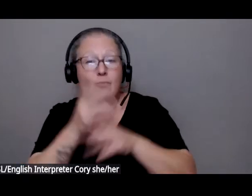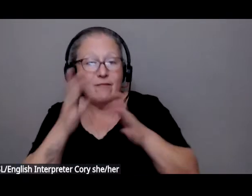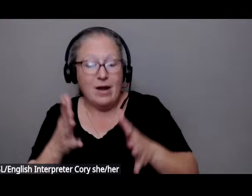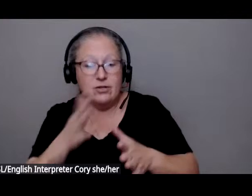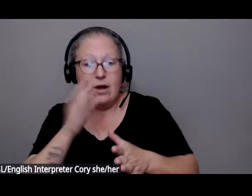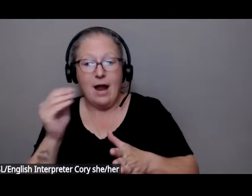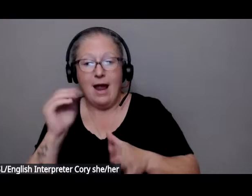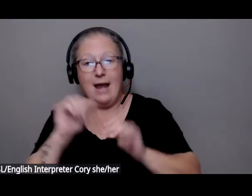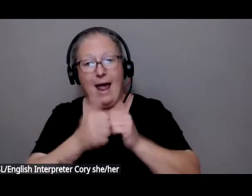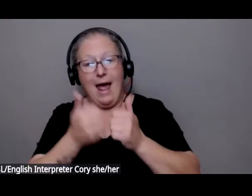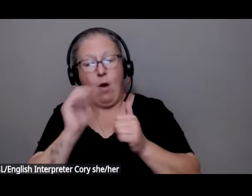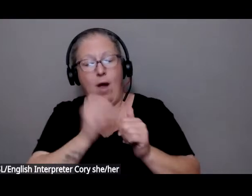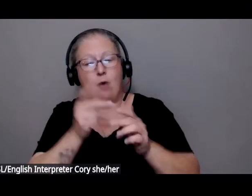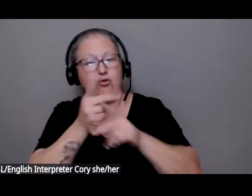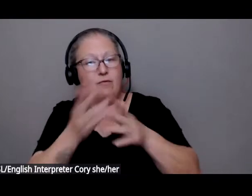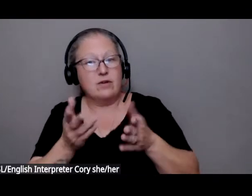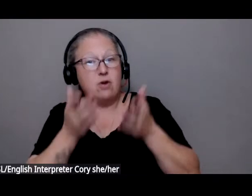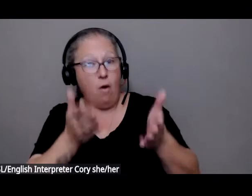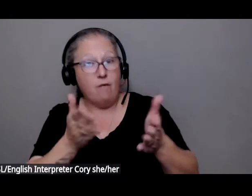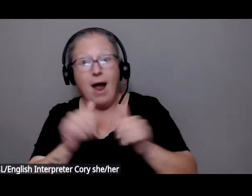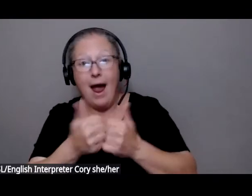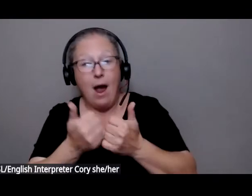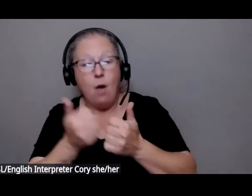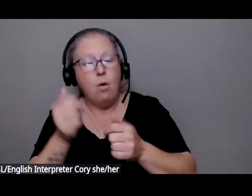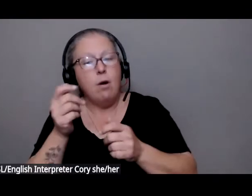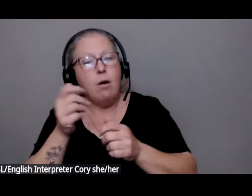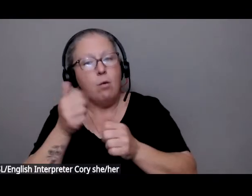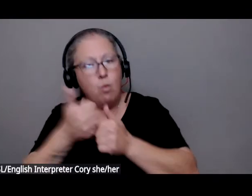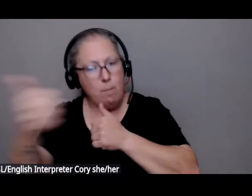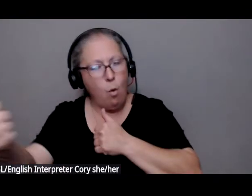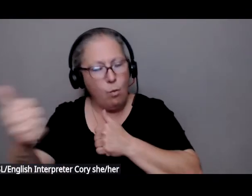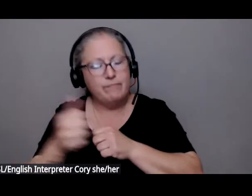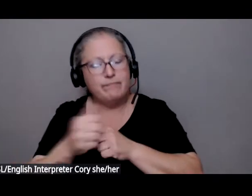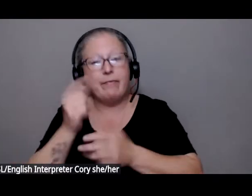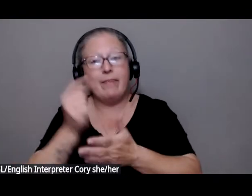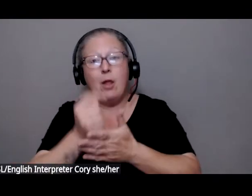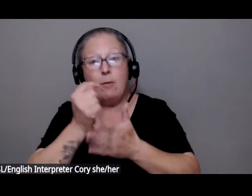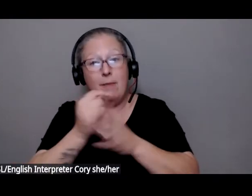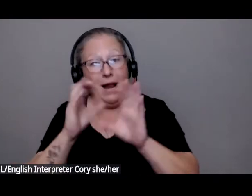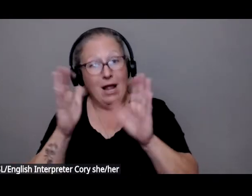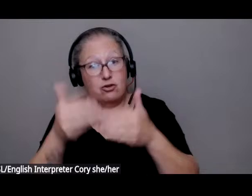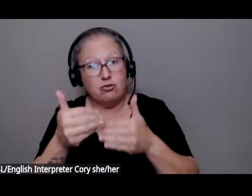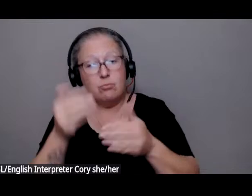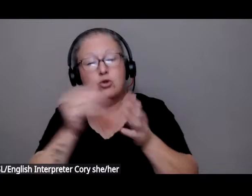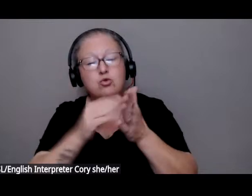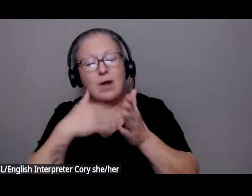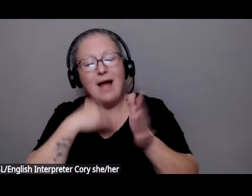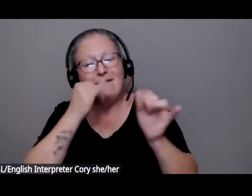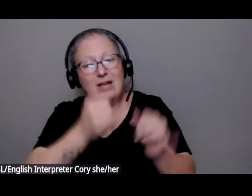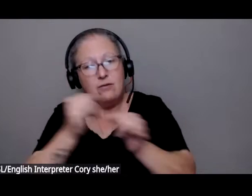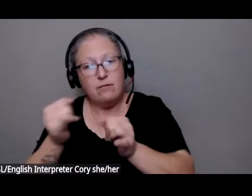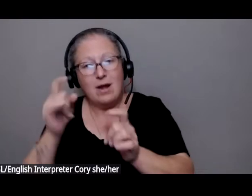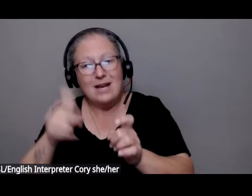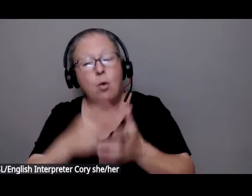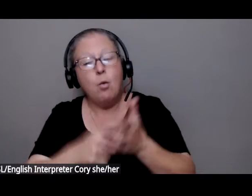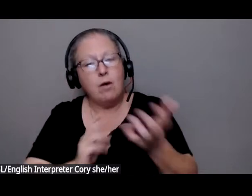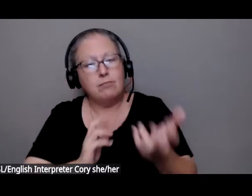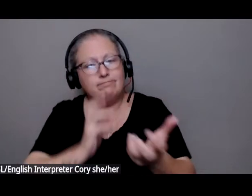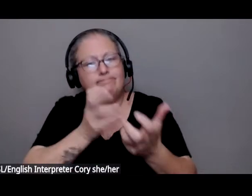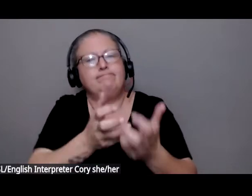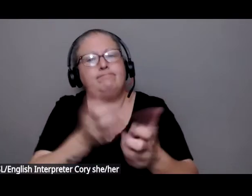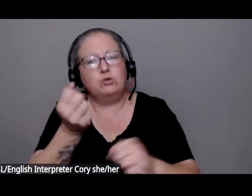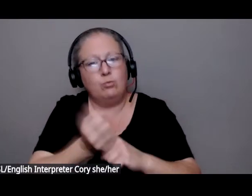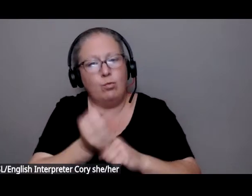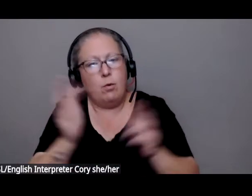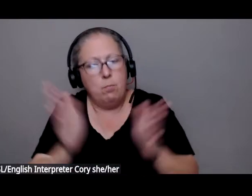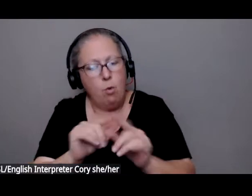is currently offered, completely remotely. In therapeutic classrooms, students have individualized needs that require tailored support. A small